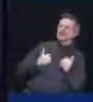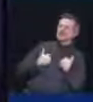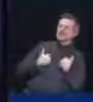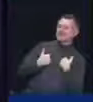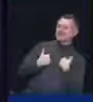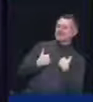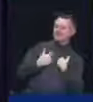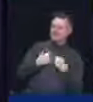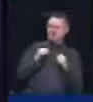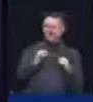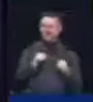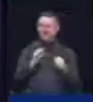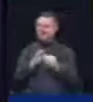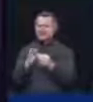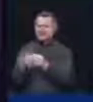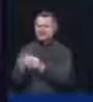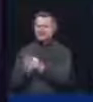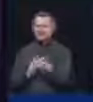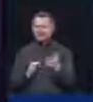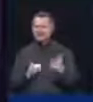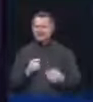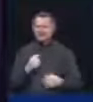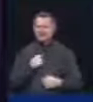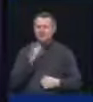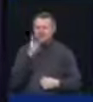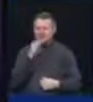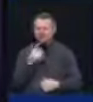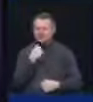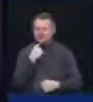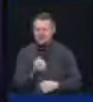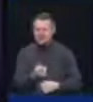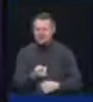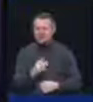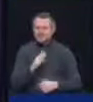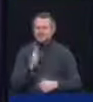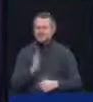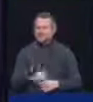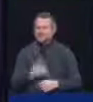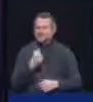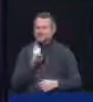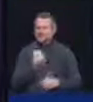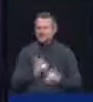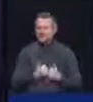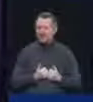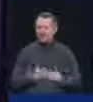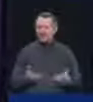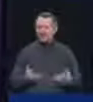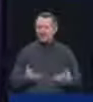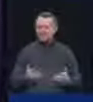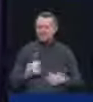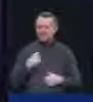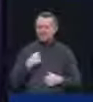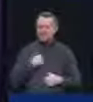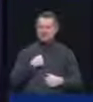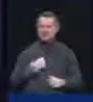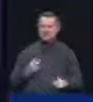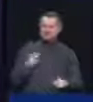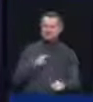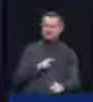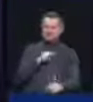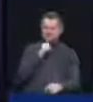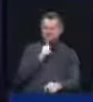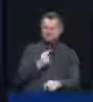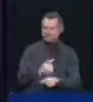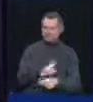You can say that. I would say, I never said anything that I believed was inappropriate. I never meant